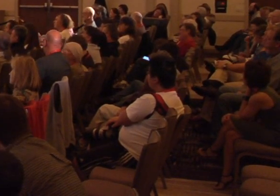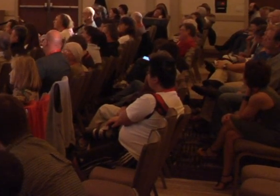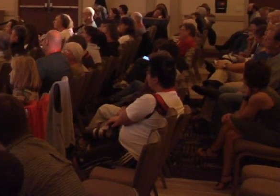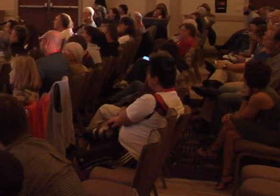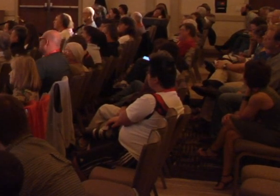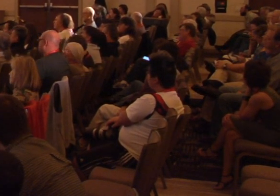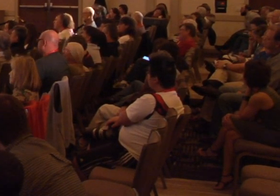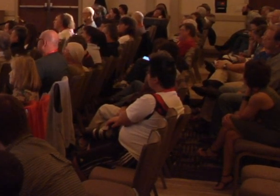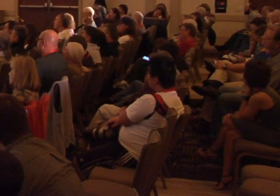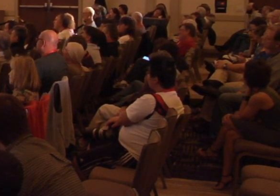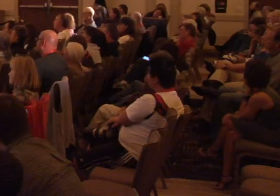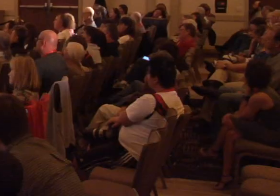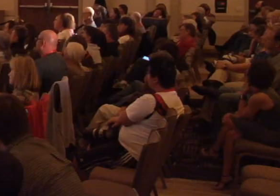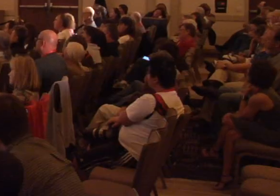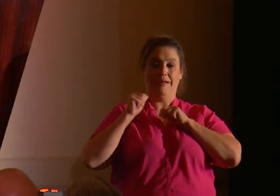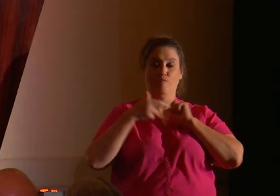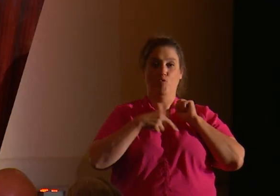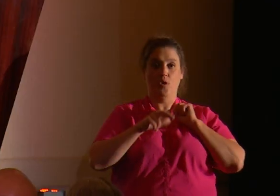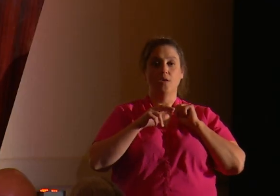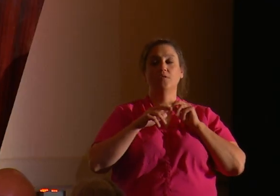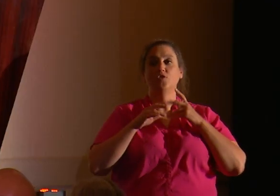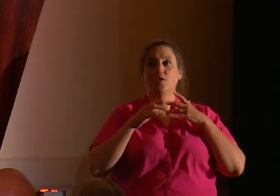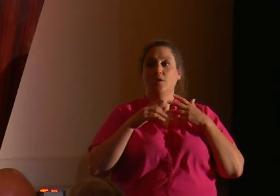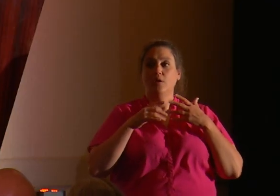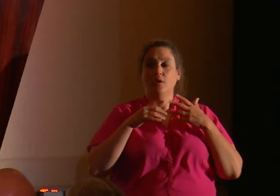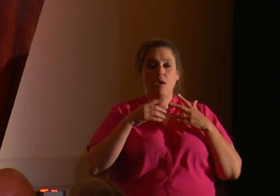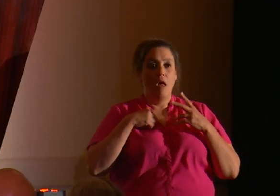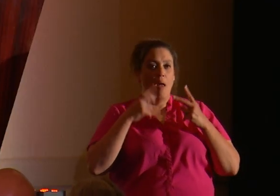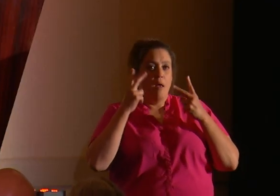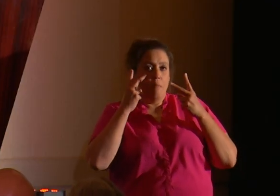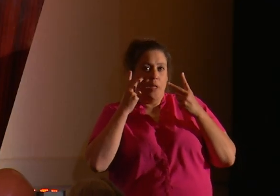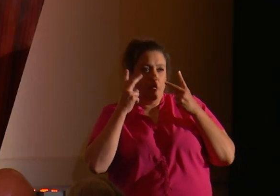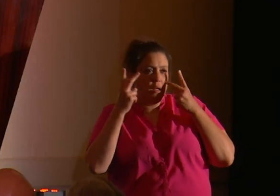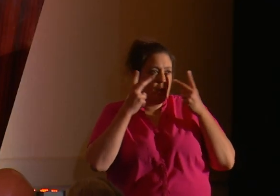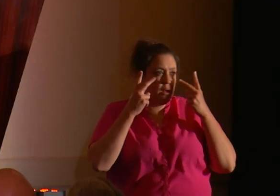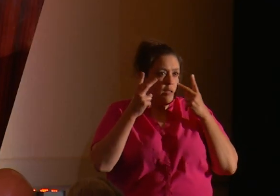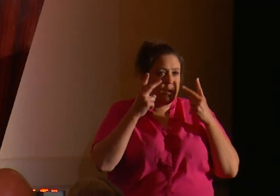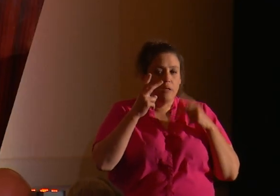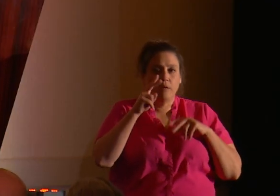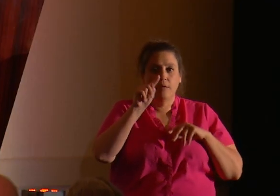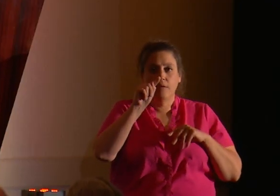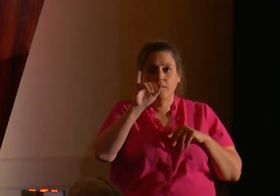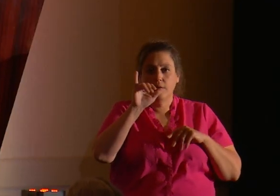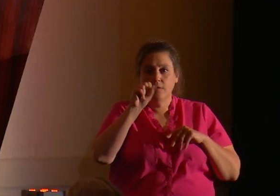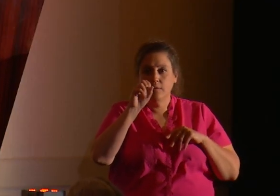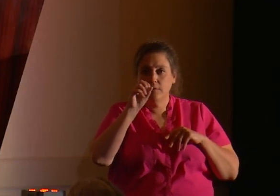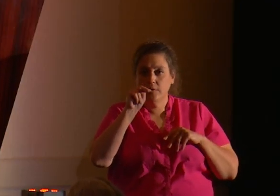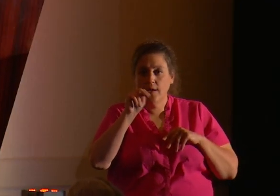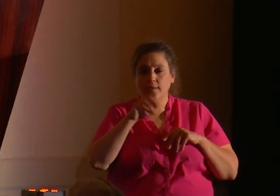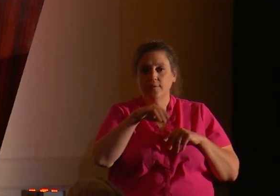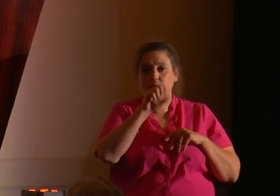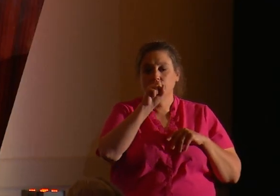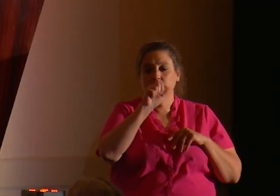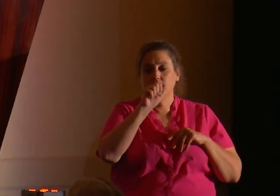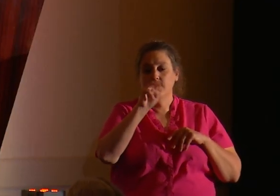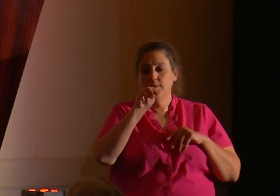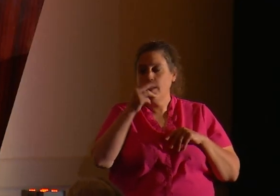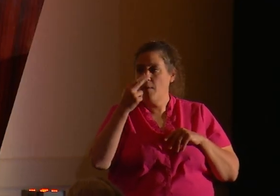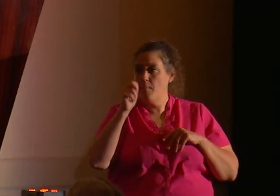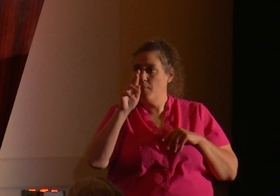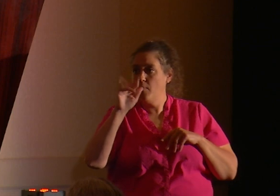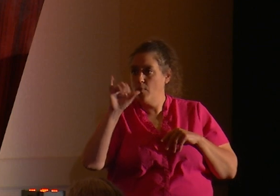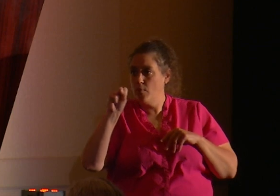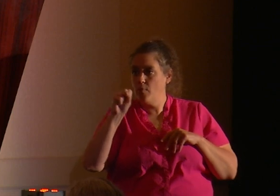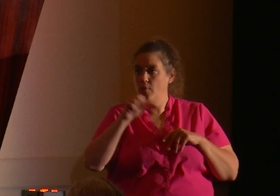When I first got out, I'm reading about, I'm seeing, you know, Tyson and Sam Harris, and what's the other guy's